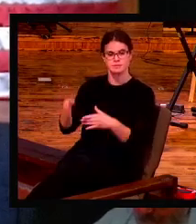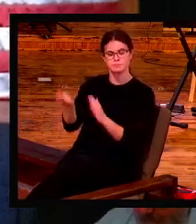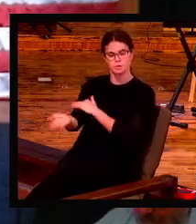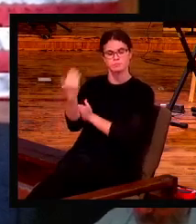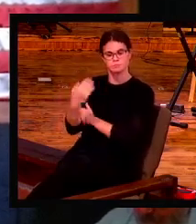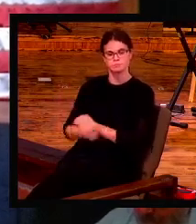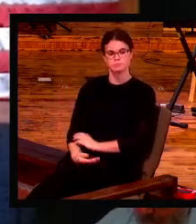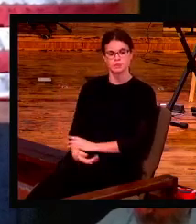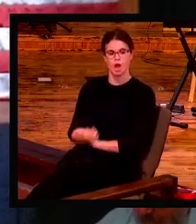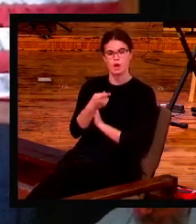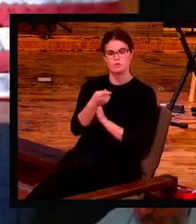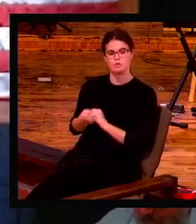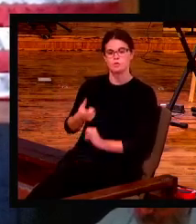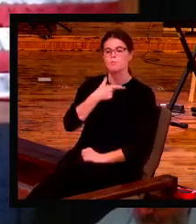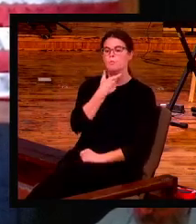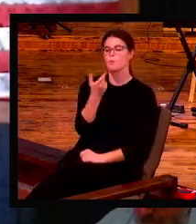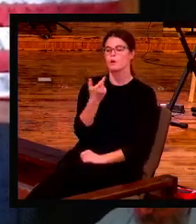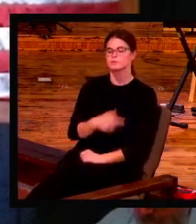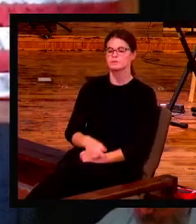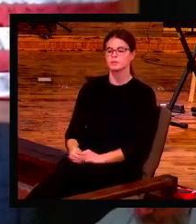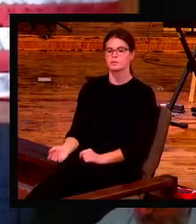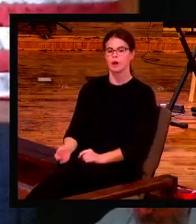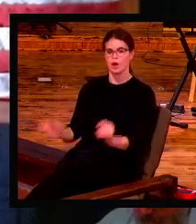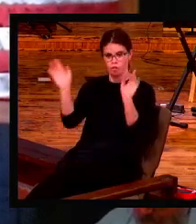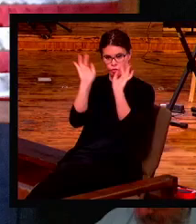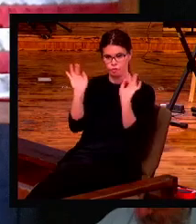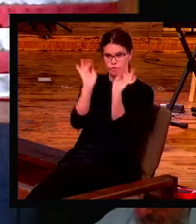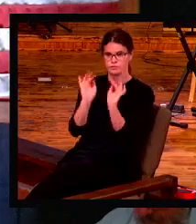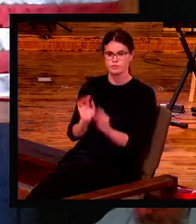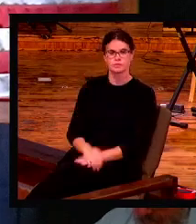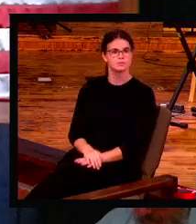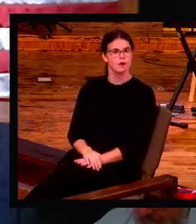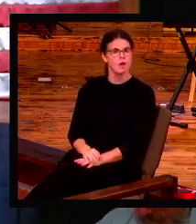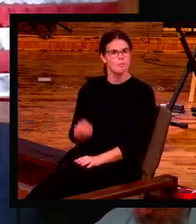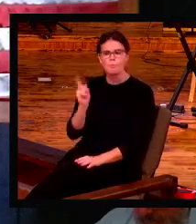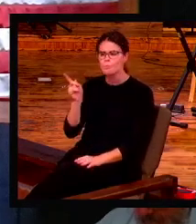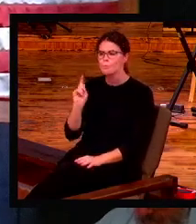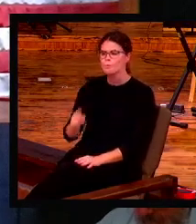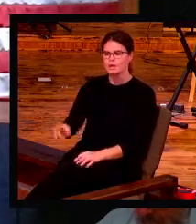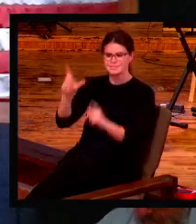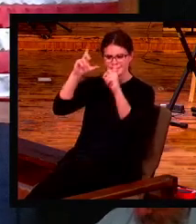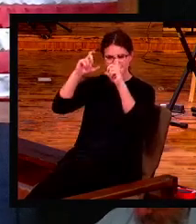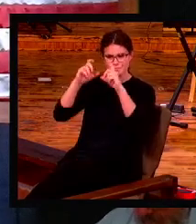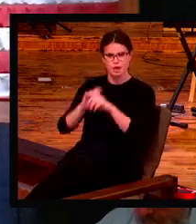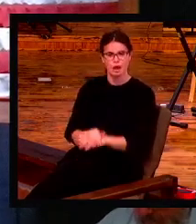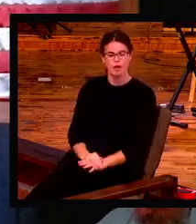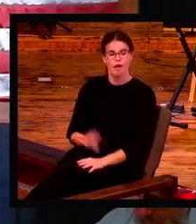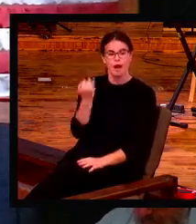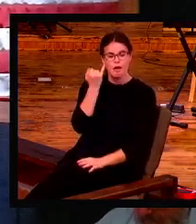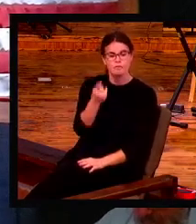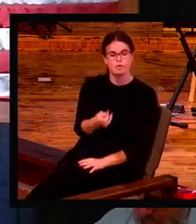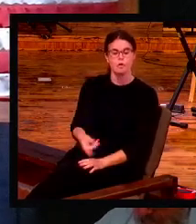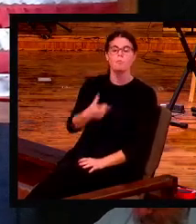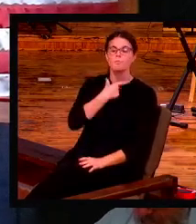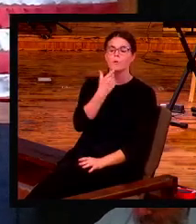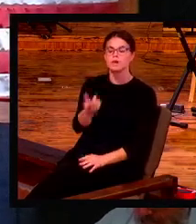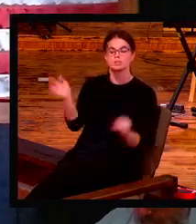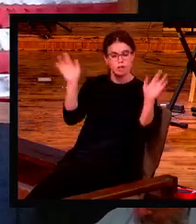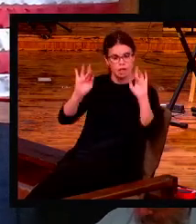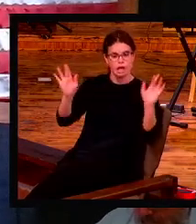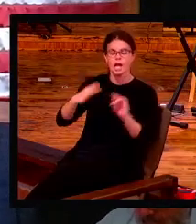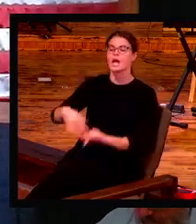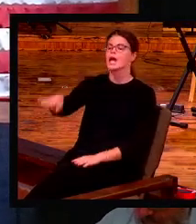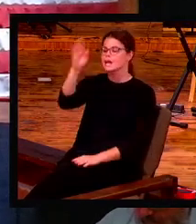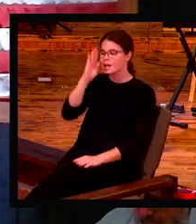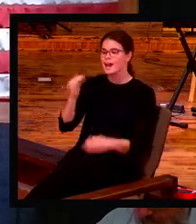online, is there a camera somewhere for those online? Can I point somewhere? Right back there. If you're watching online, God's got something for you. So tune